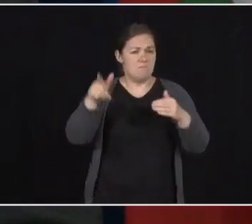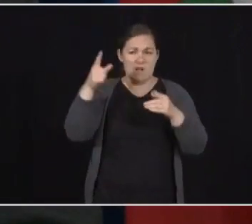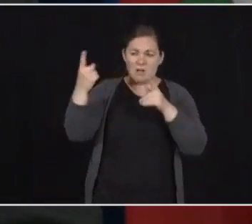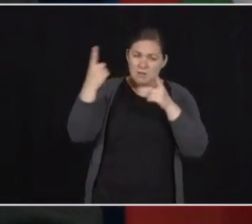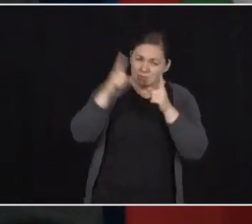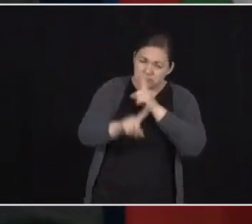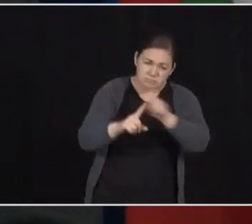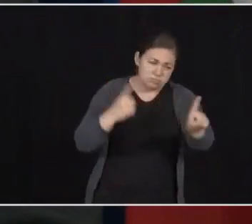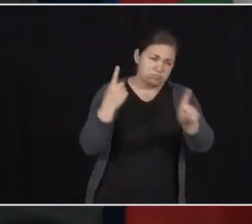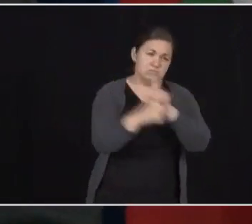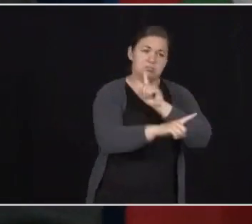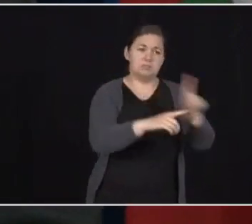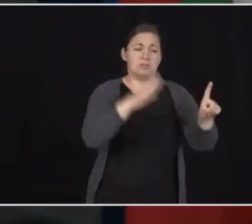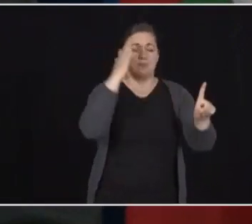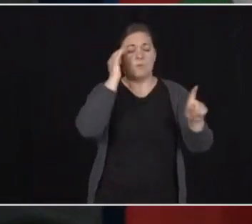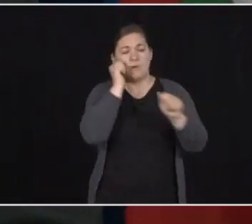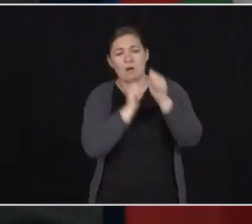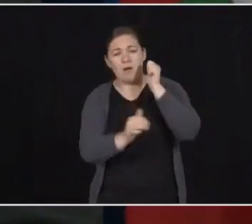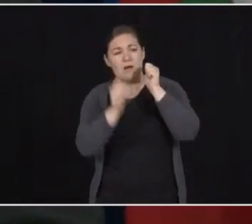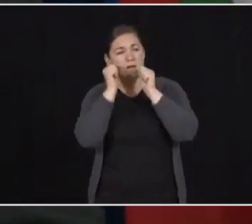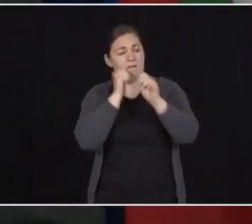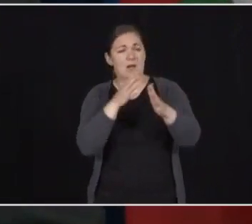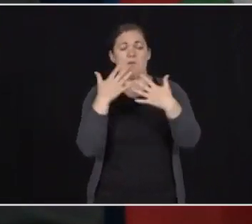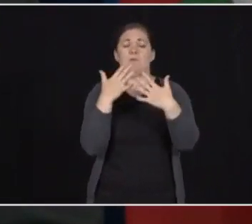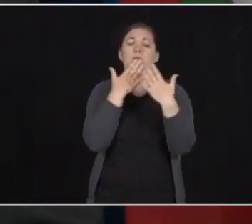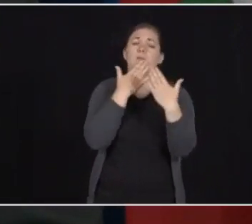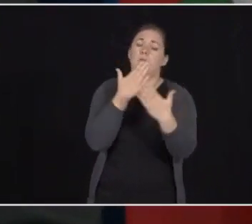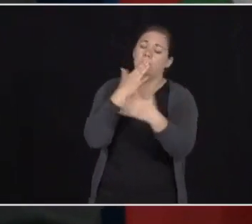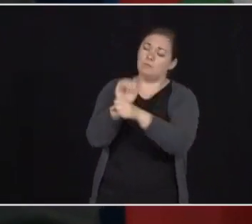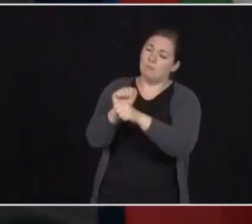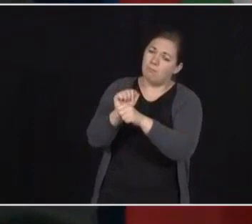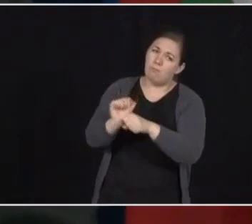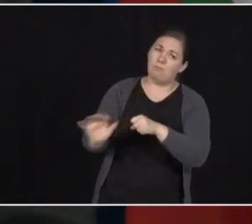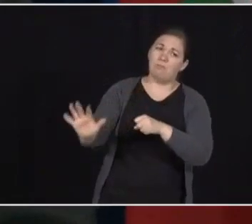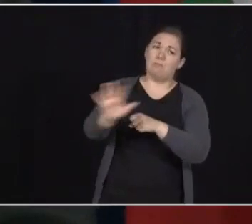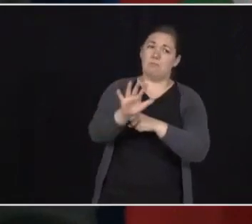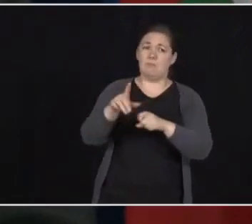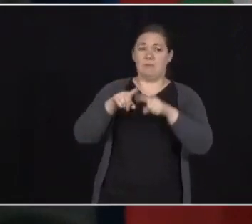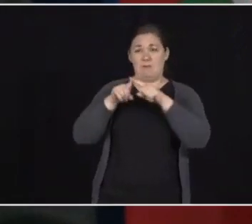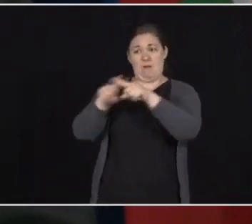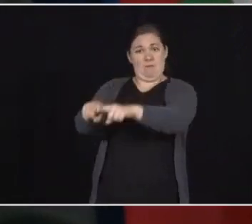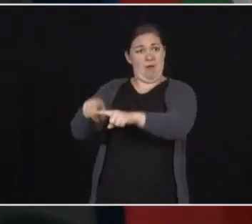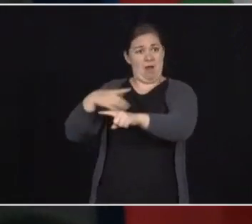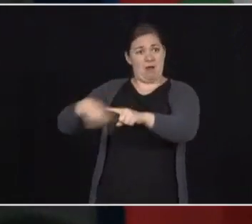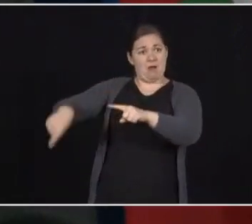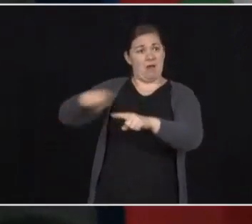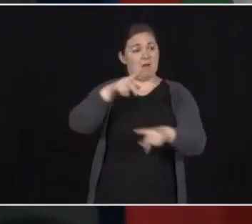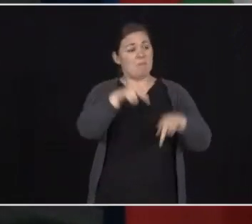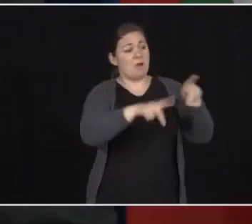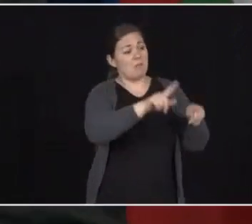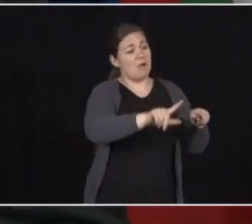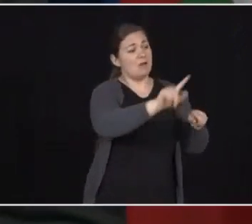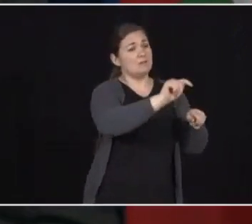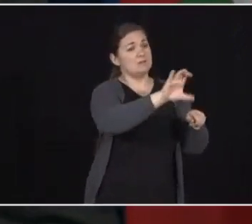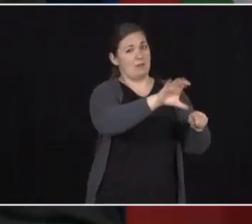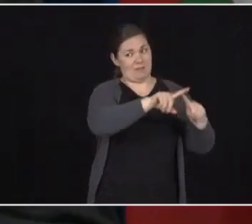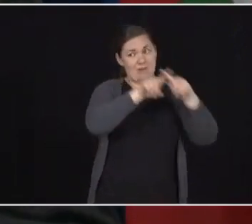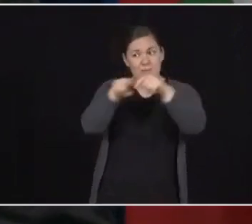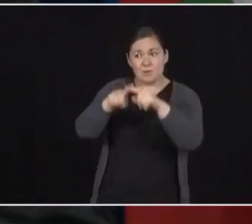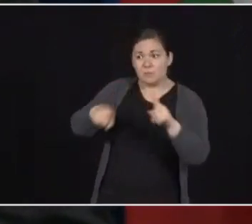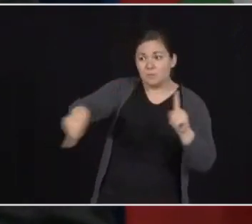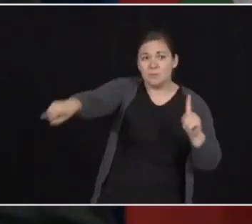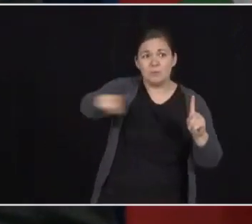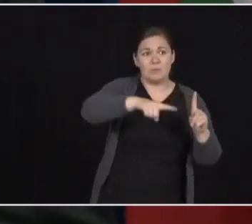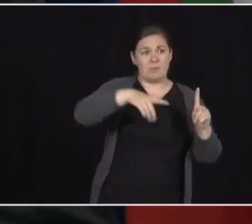in and day out. The government's relying on you, the people in long-term care are relying on you, as you just heard